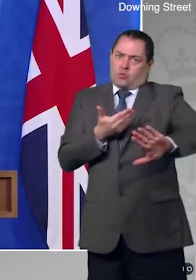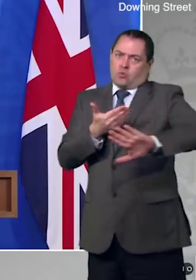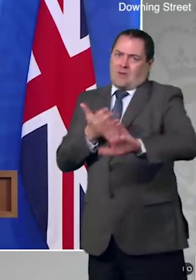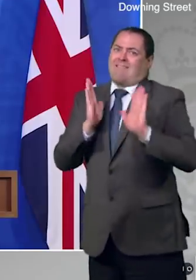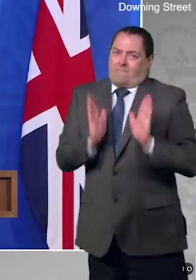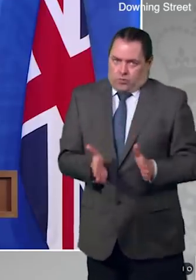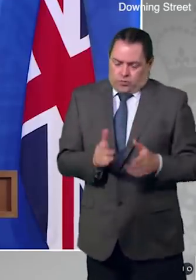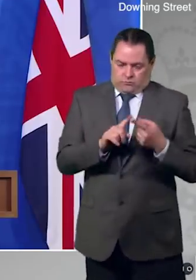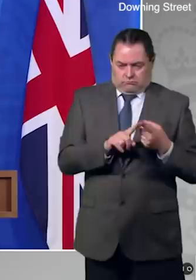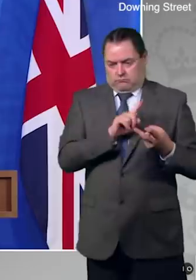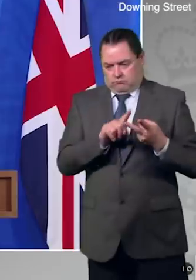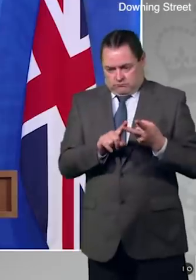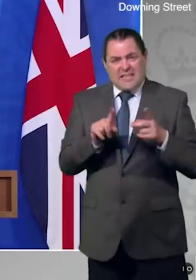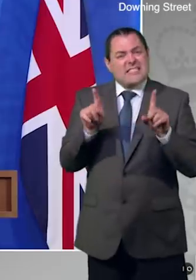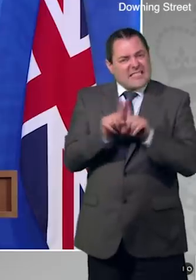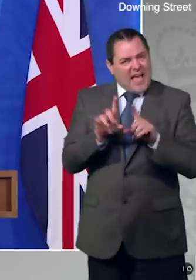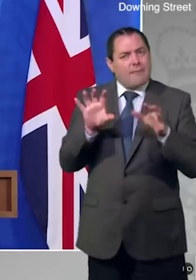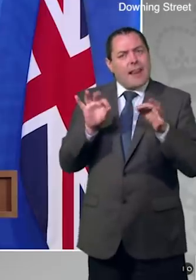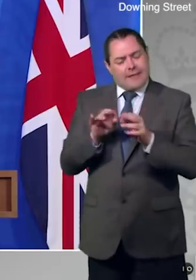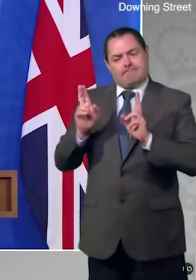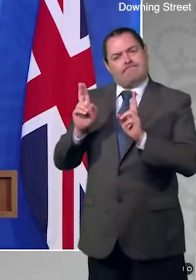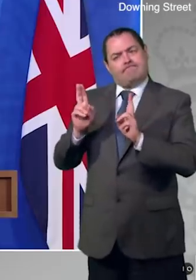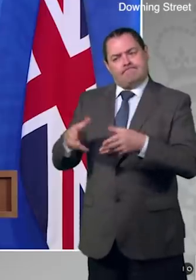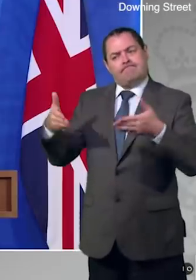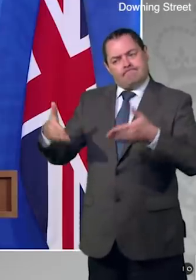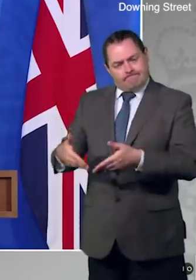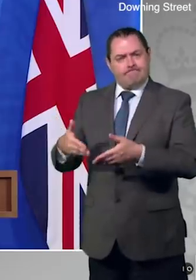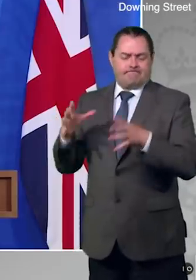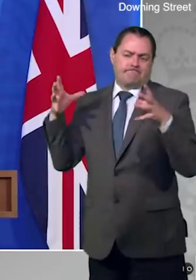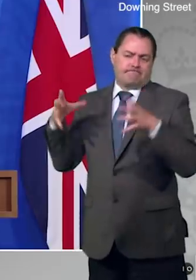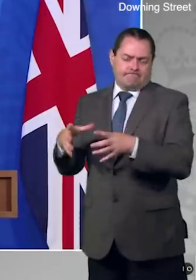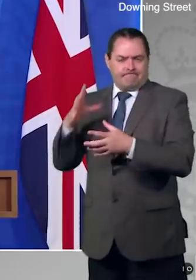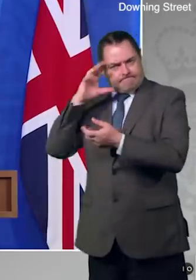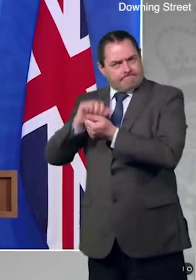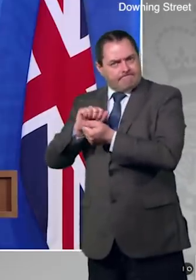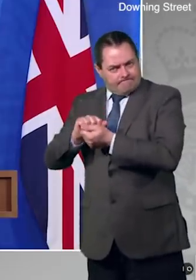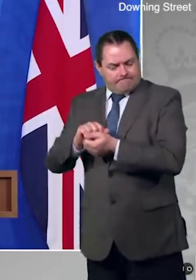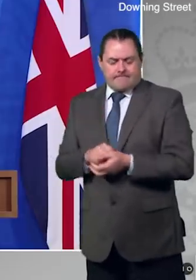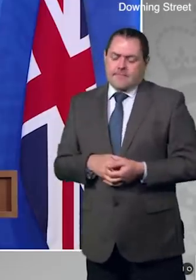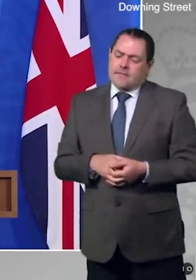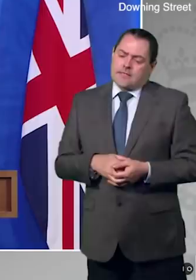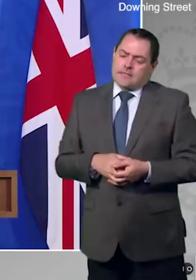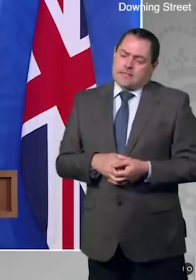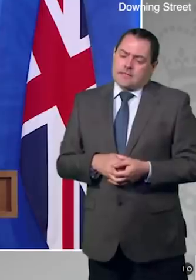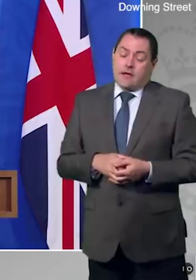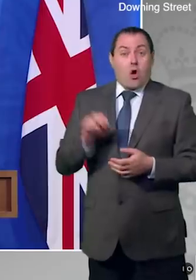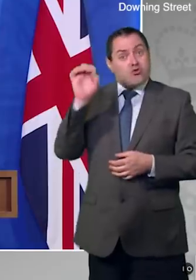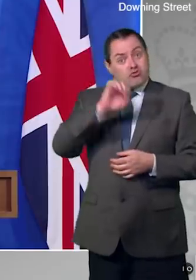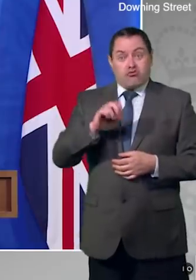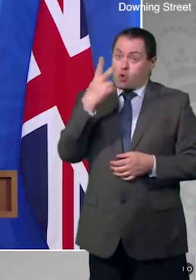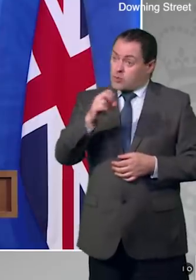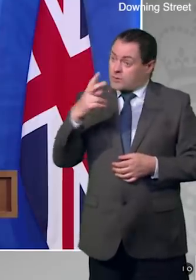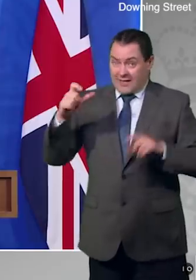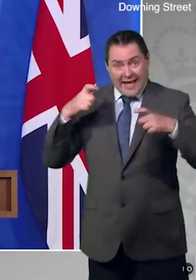will apply to wakes. And we will continue to pilot events such as Euro 2020 and some